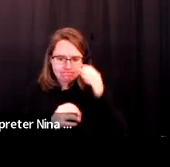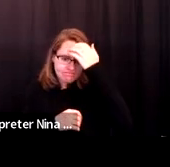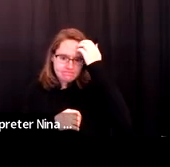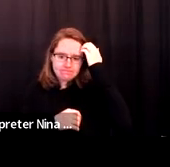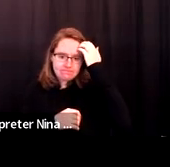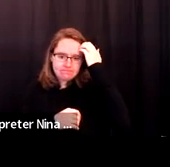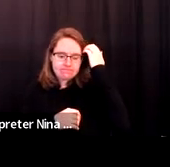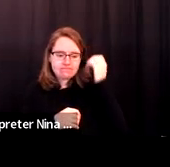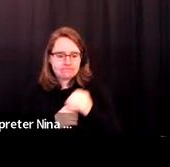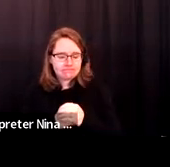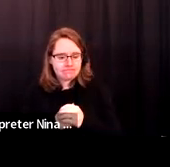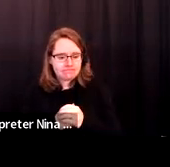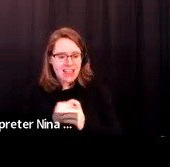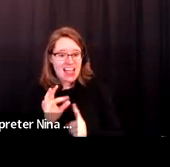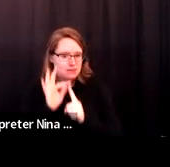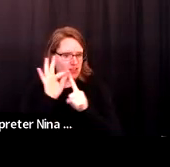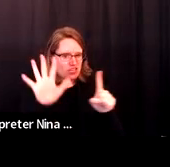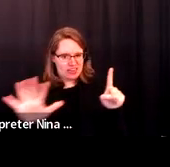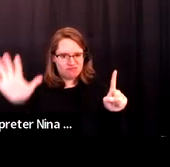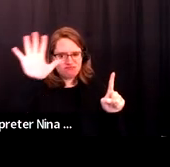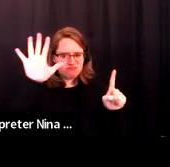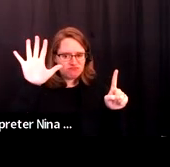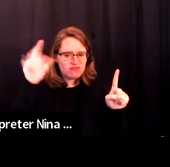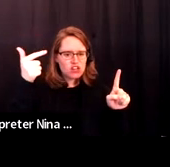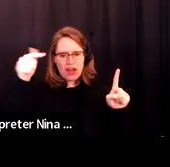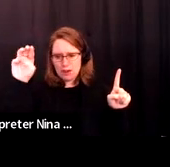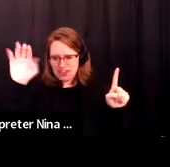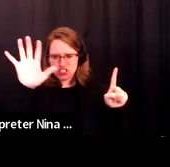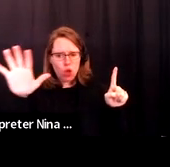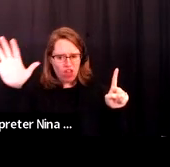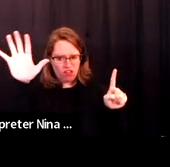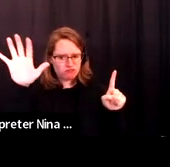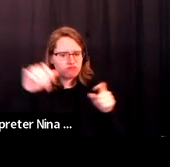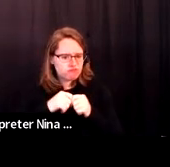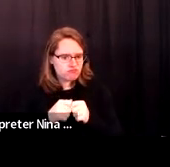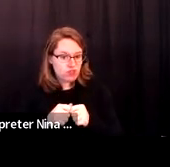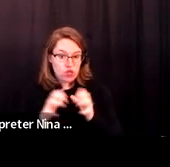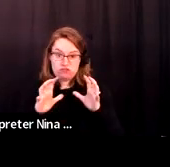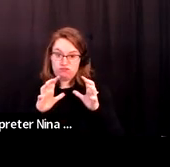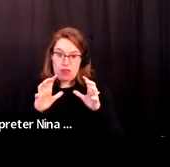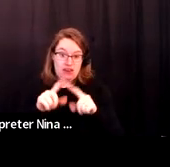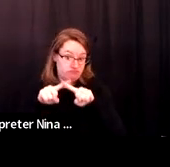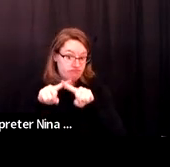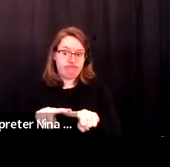especially in greater Minnesota where it's a huge part of the economy.